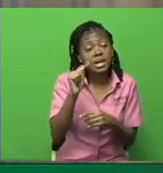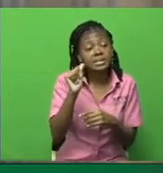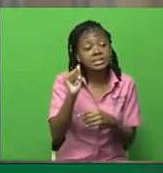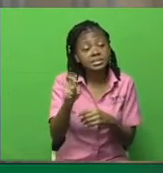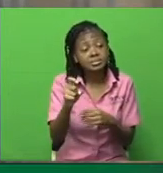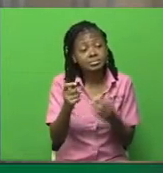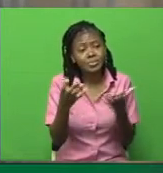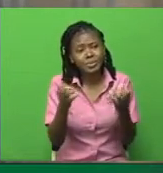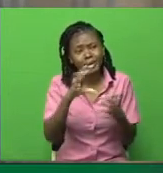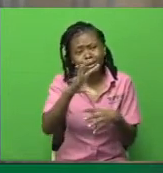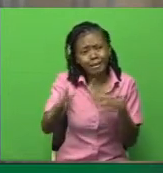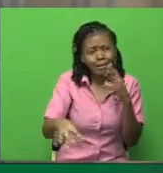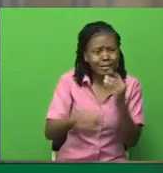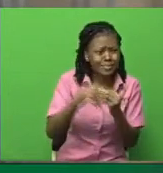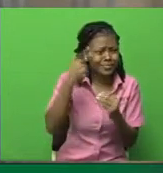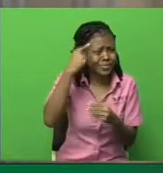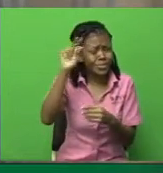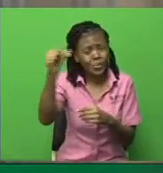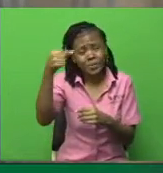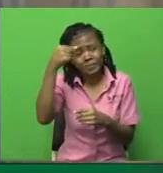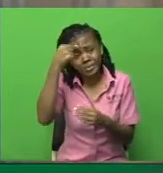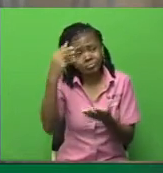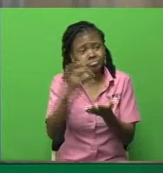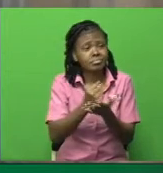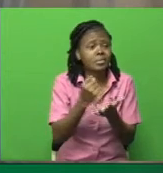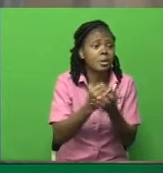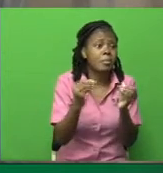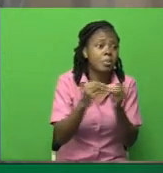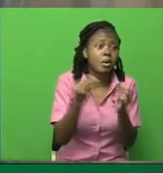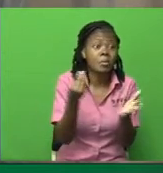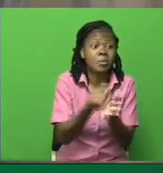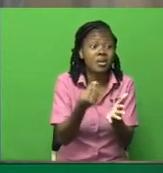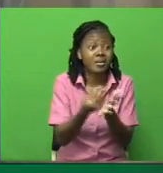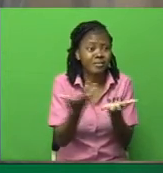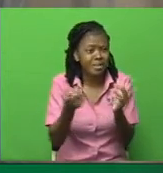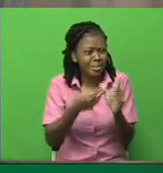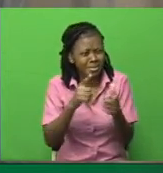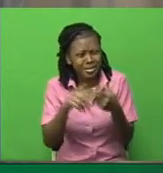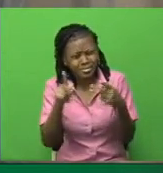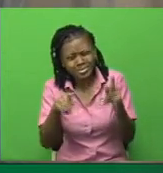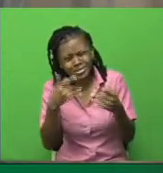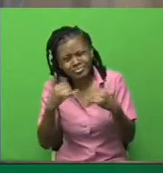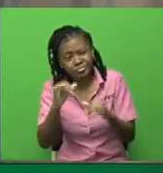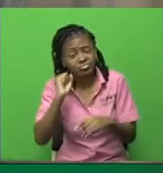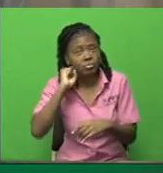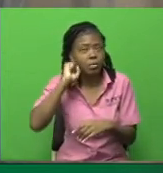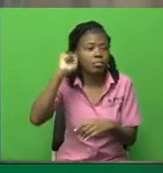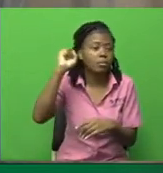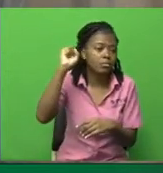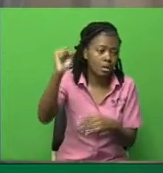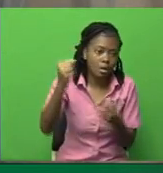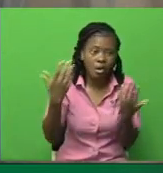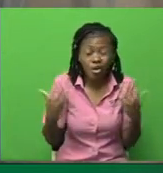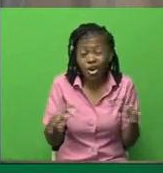again put in more pressure on already pressure population